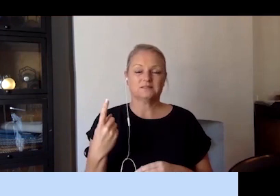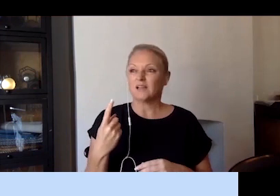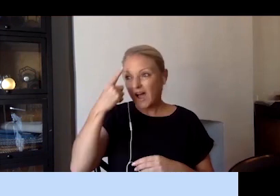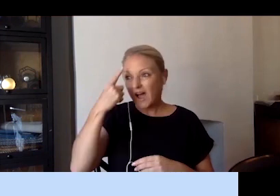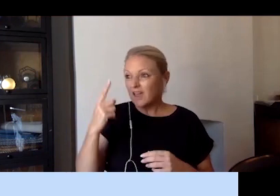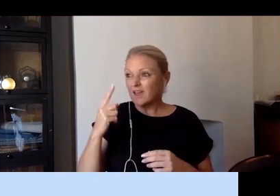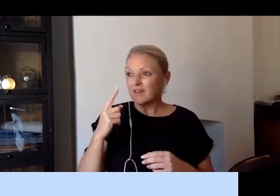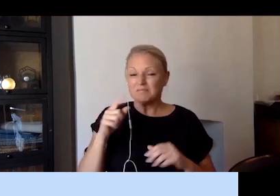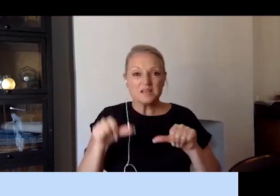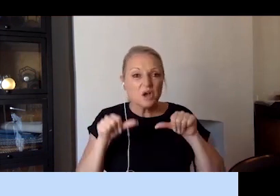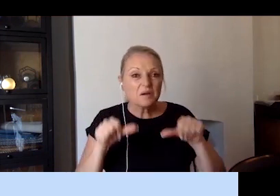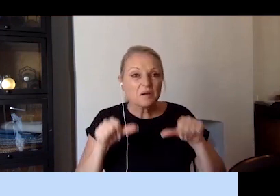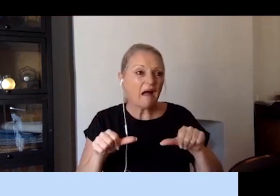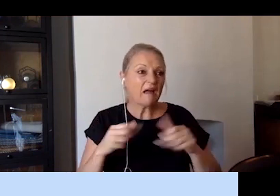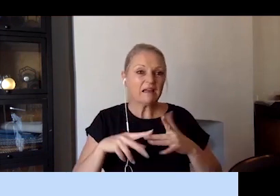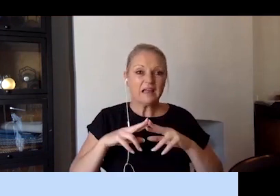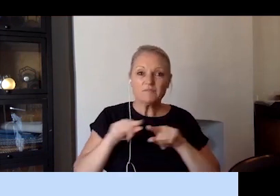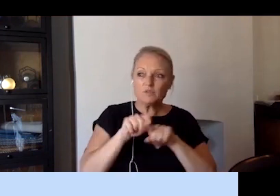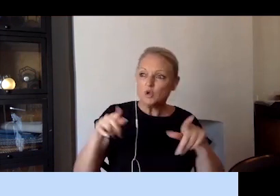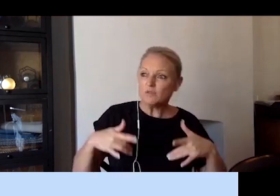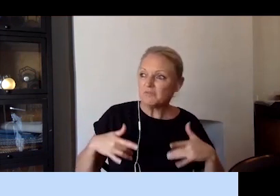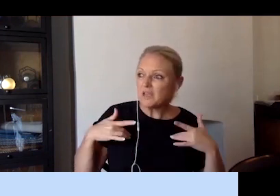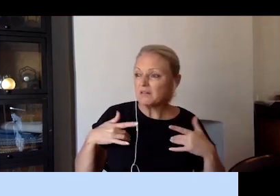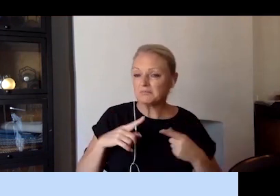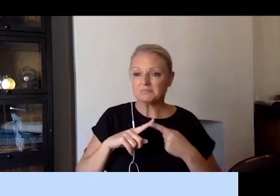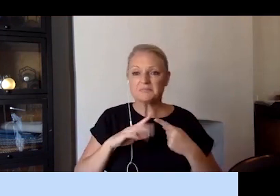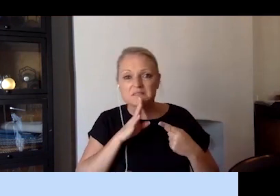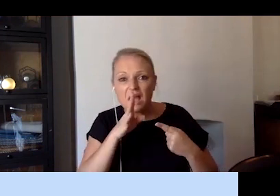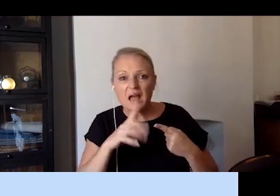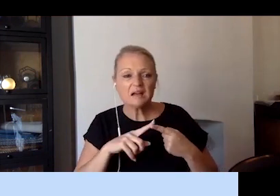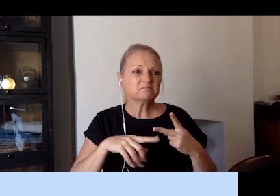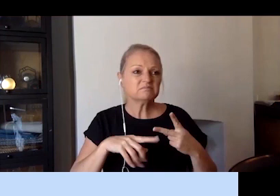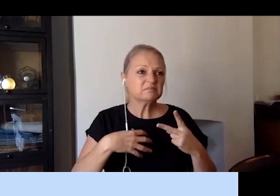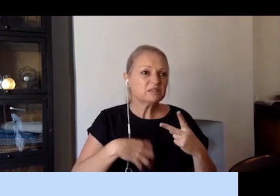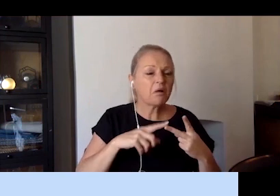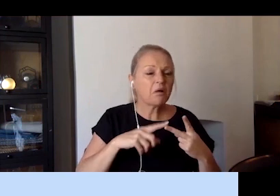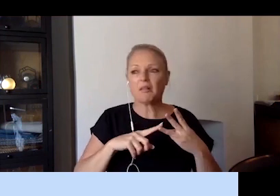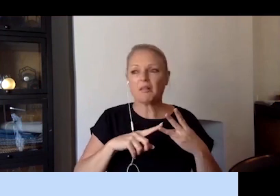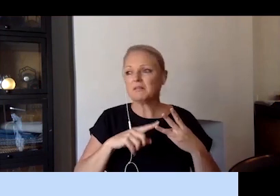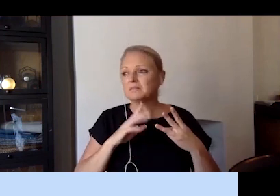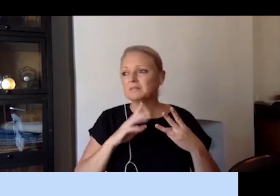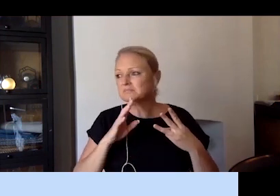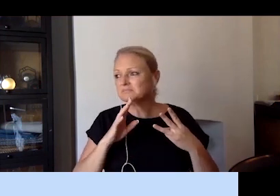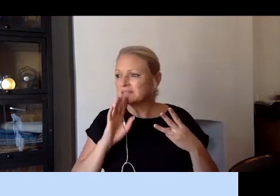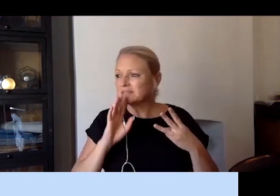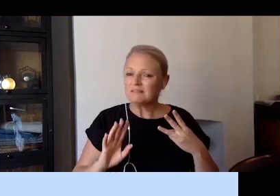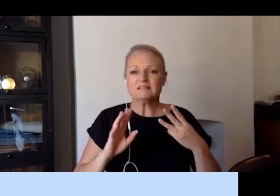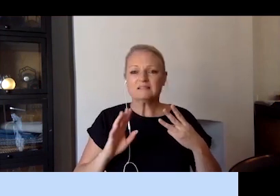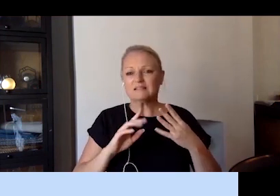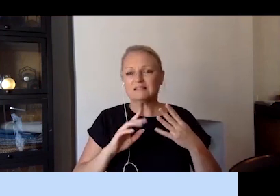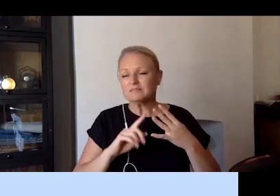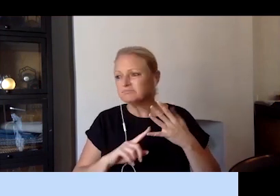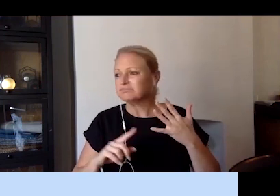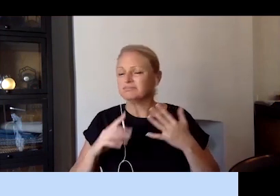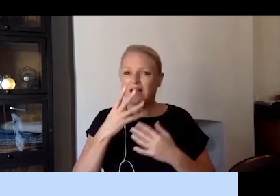stressed, irritable, anxious, confused, scared, angry, and many other emotions during